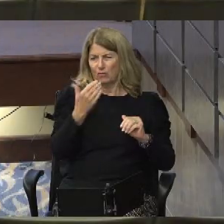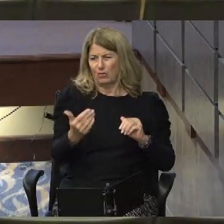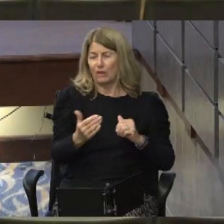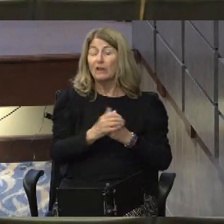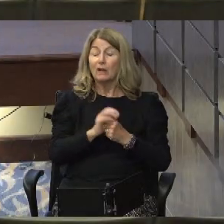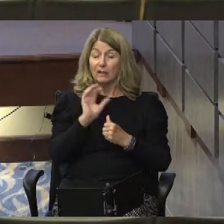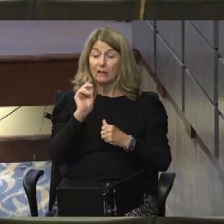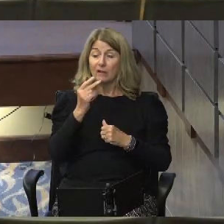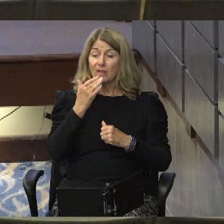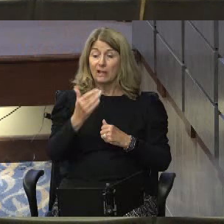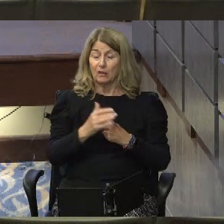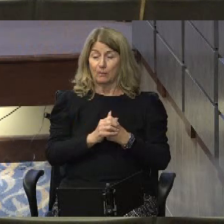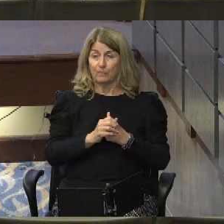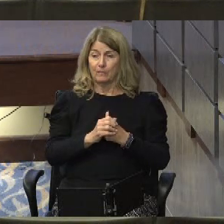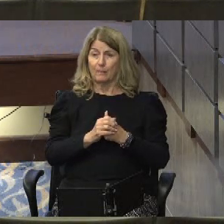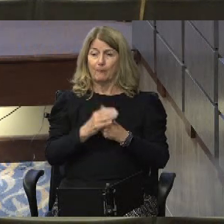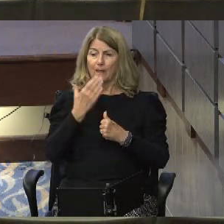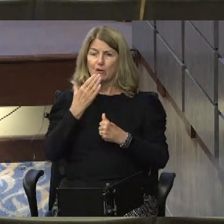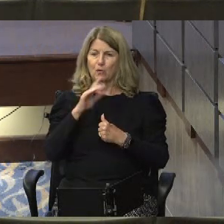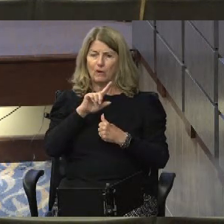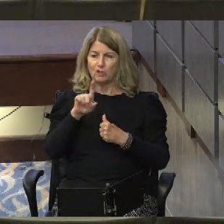Thank you. It's a good question.